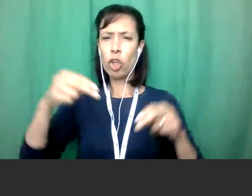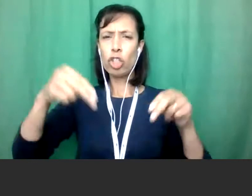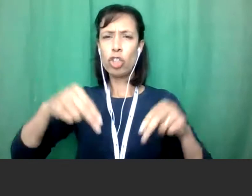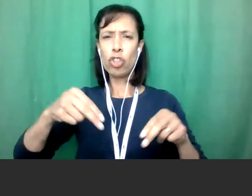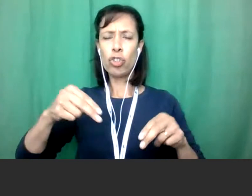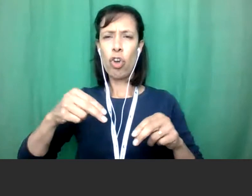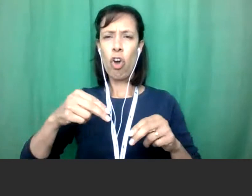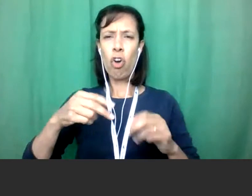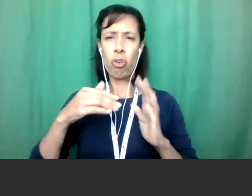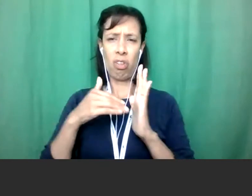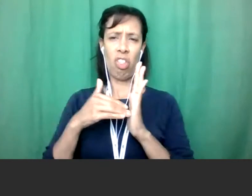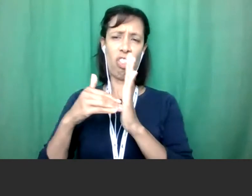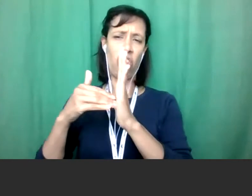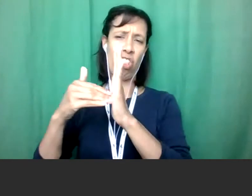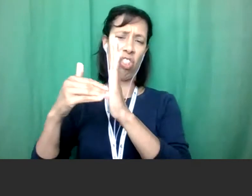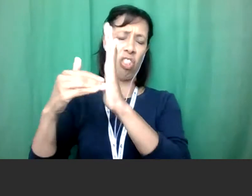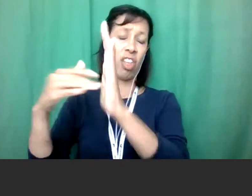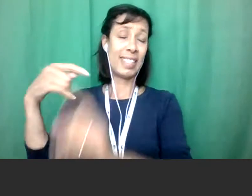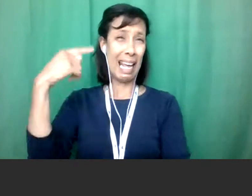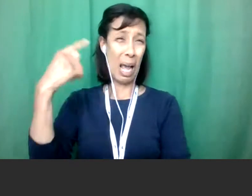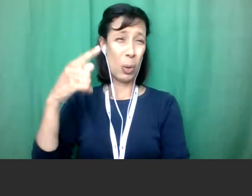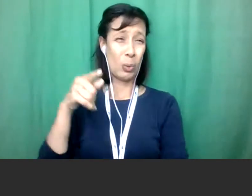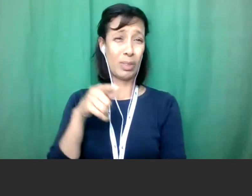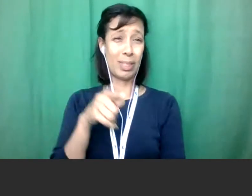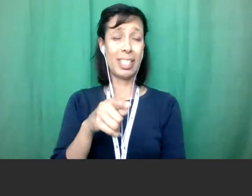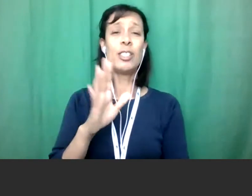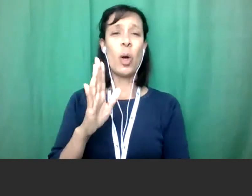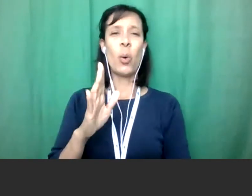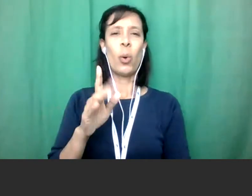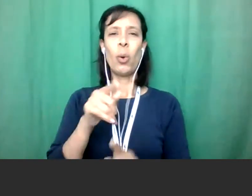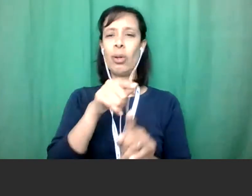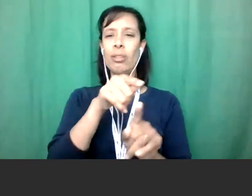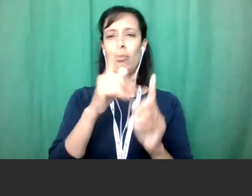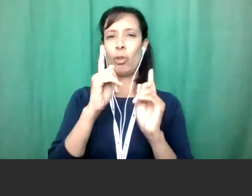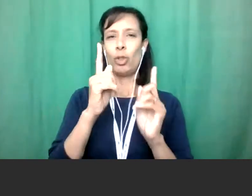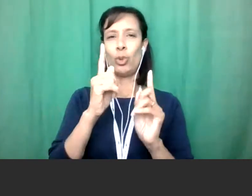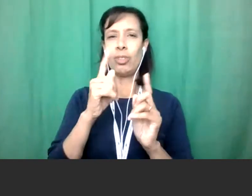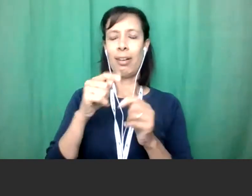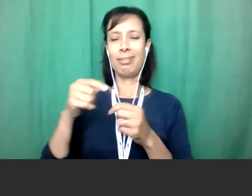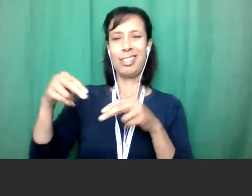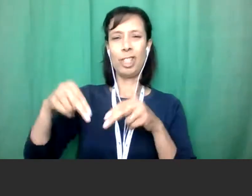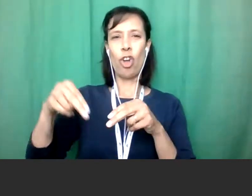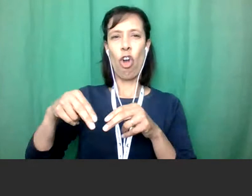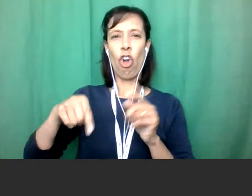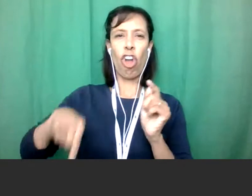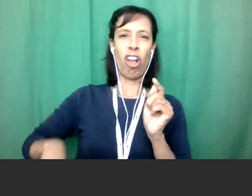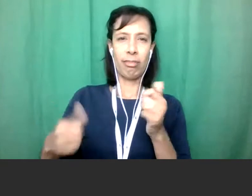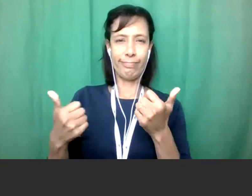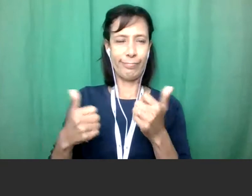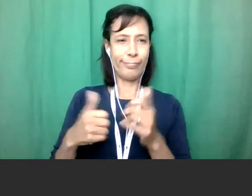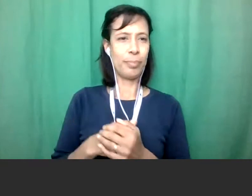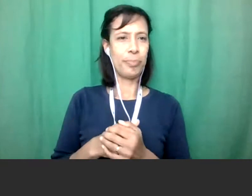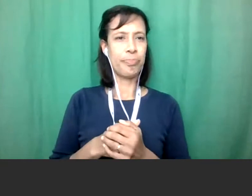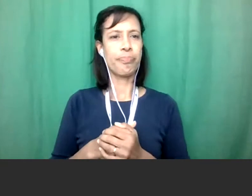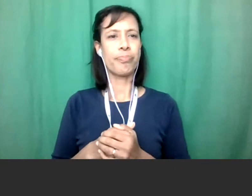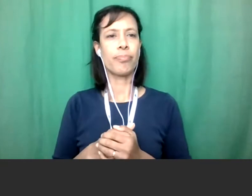me making that snoring noise, that's the dog. Okay, any thoughts about that? The kind of